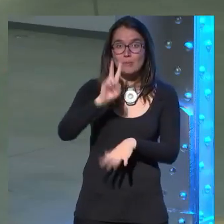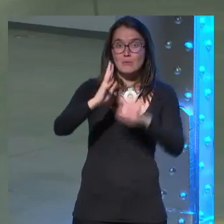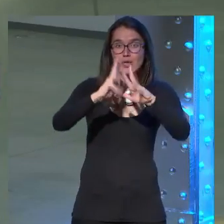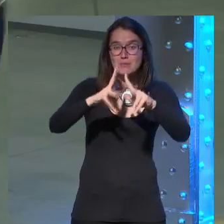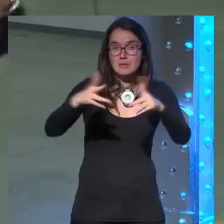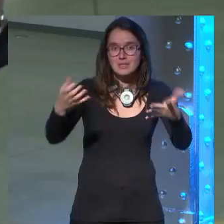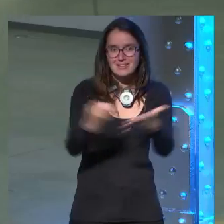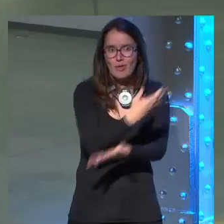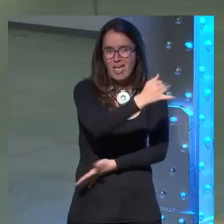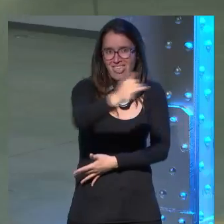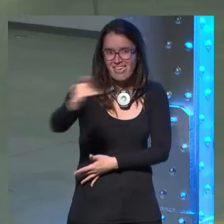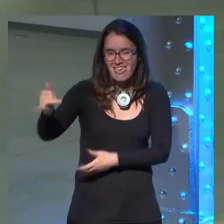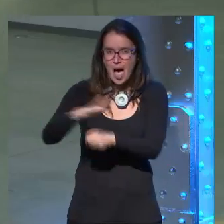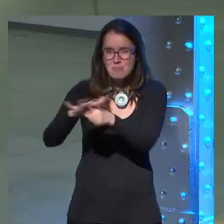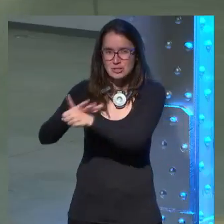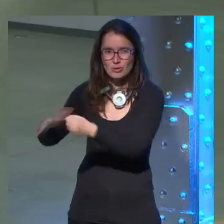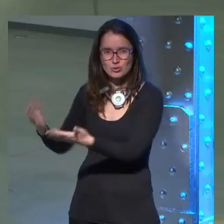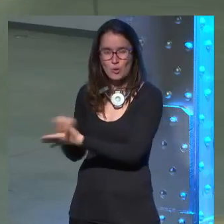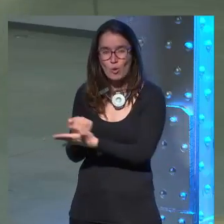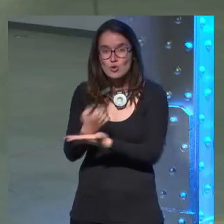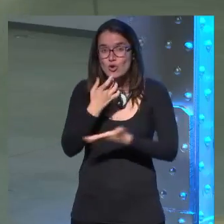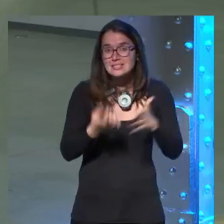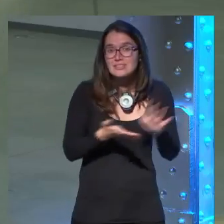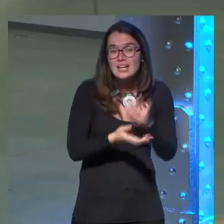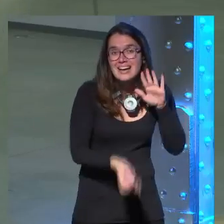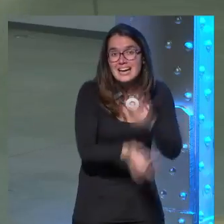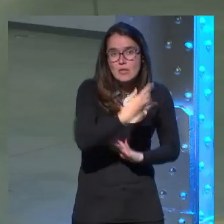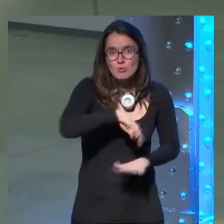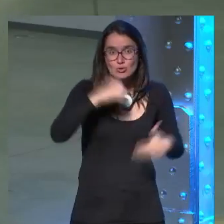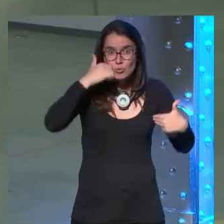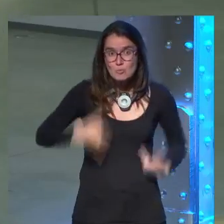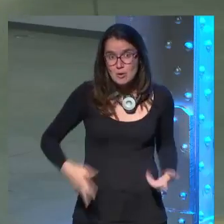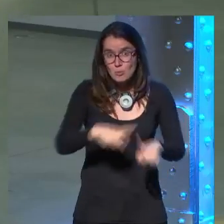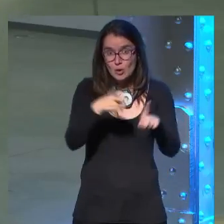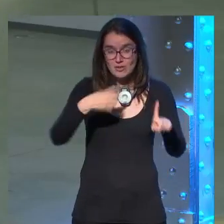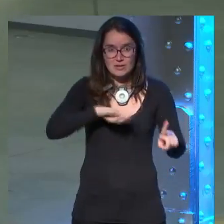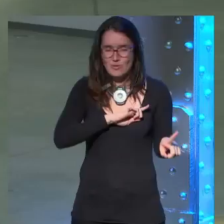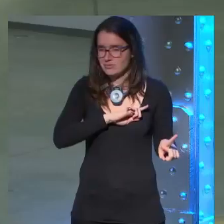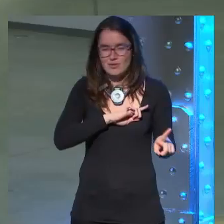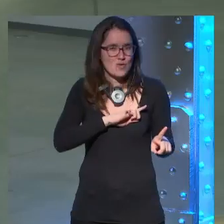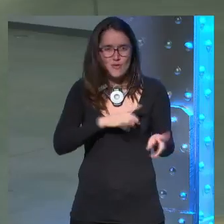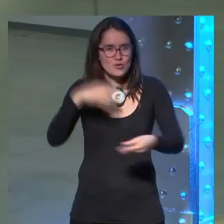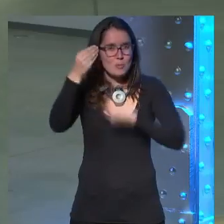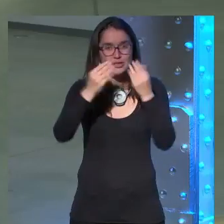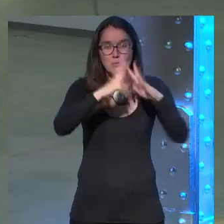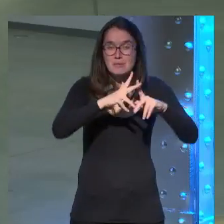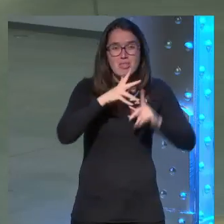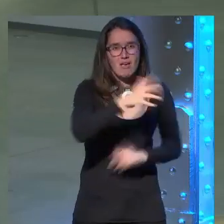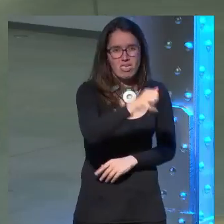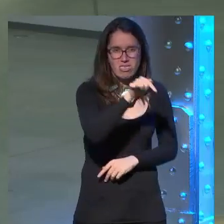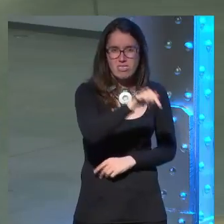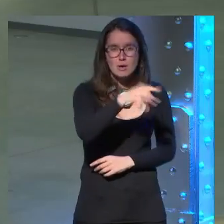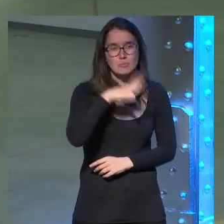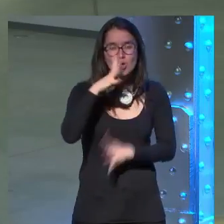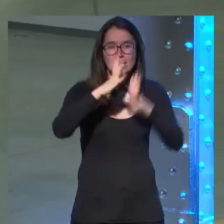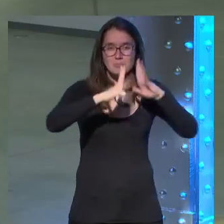not sort of being created by us and our viewpoint. I think the mathematics is there because the mathematics gives rise to